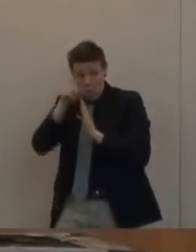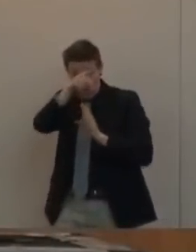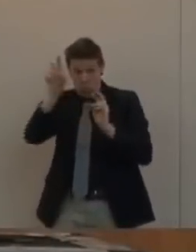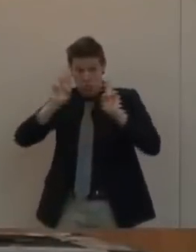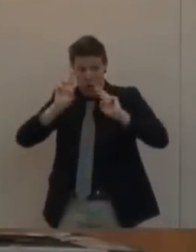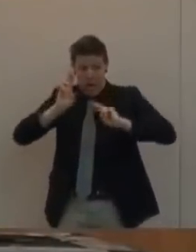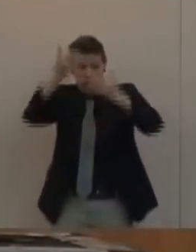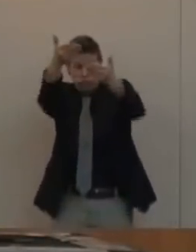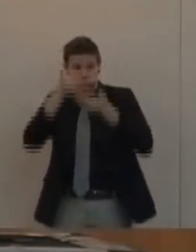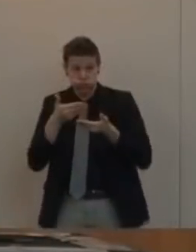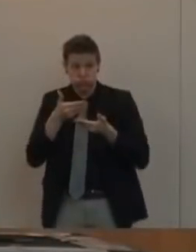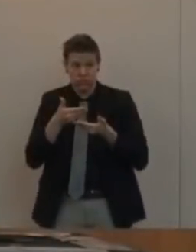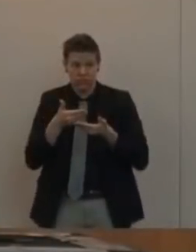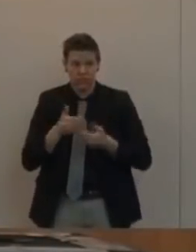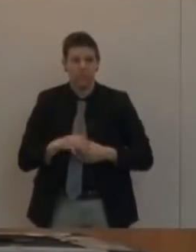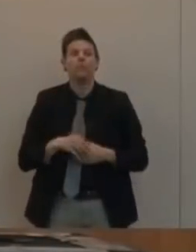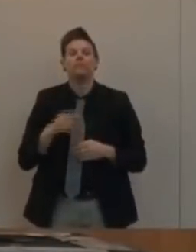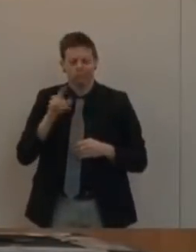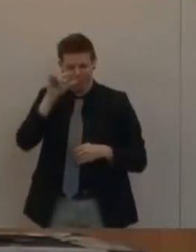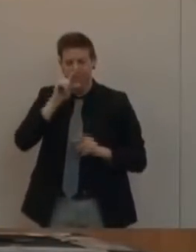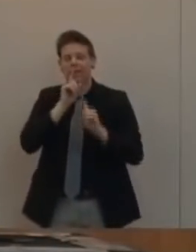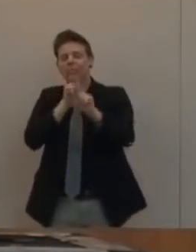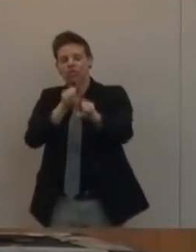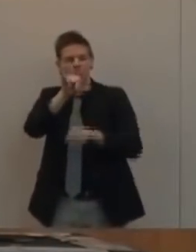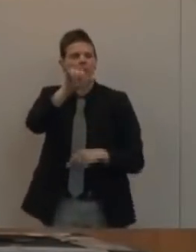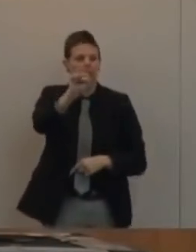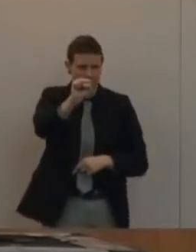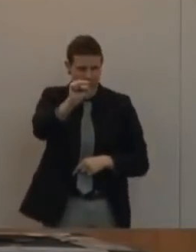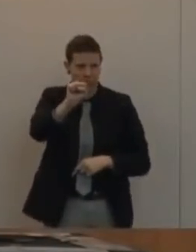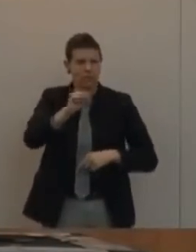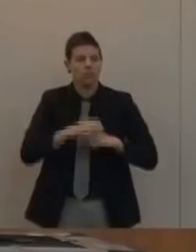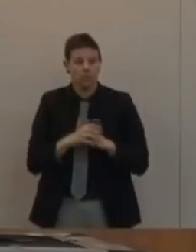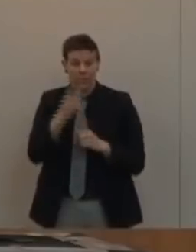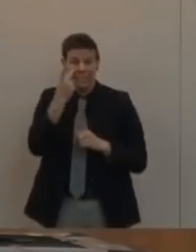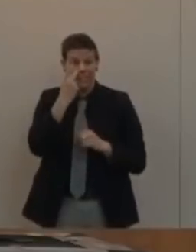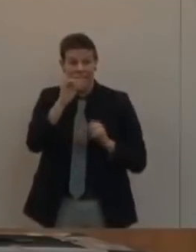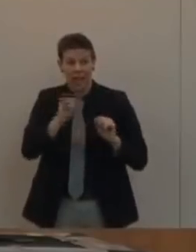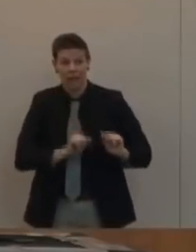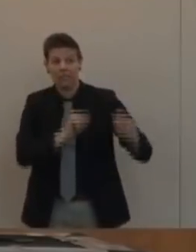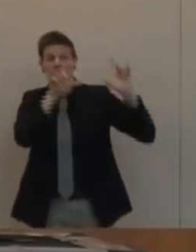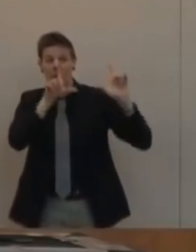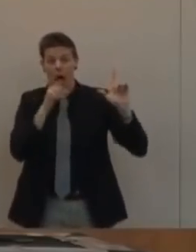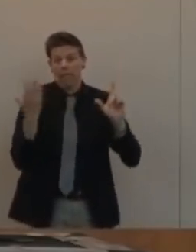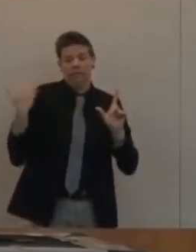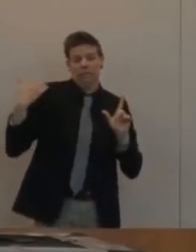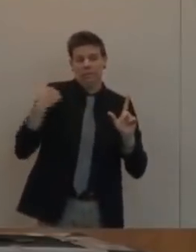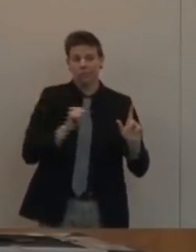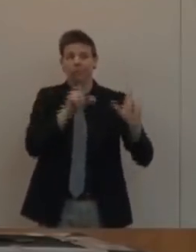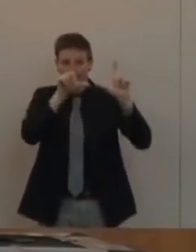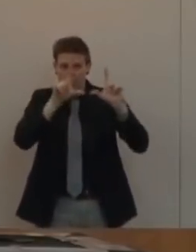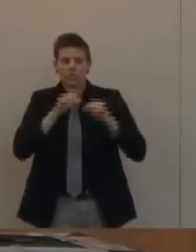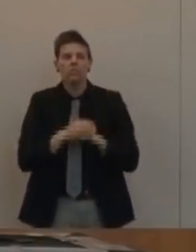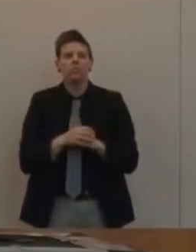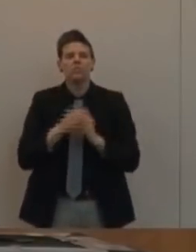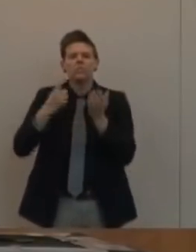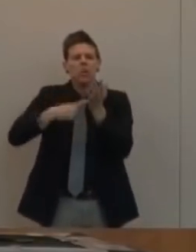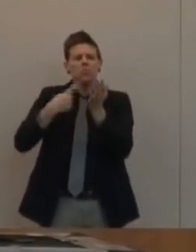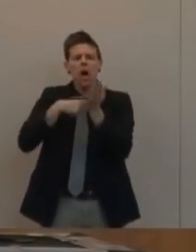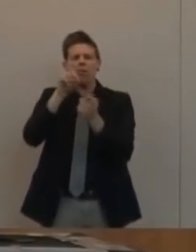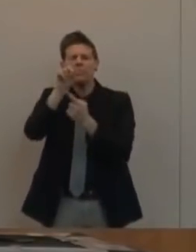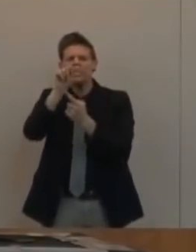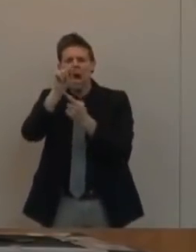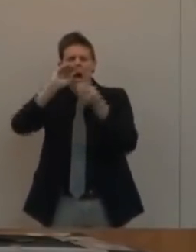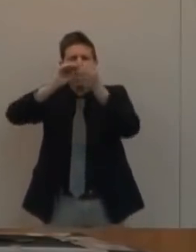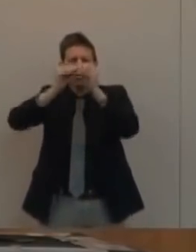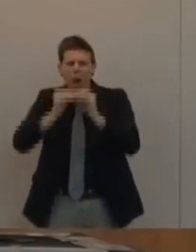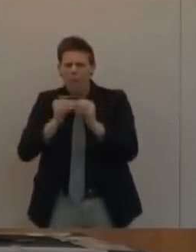right? So when there was a slide put up, and it, again, sometimes data on one slide can be difficult